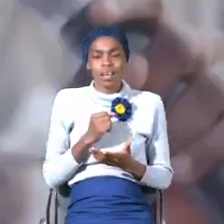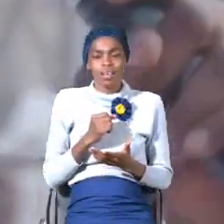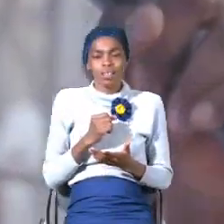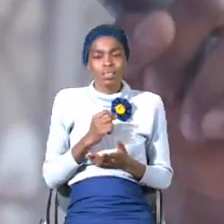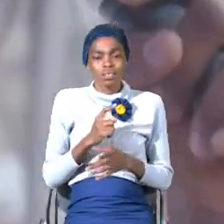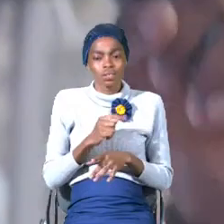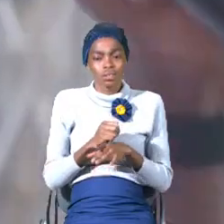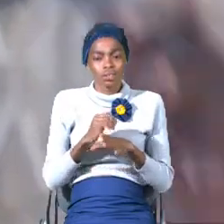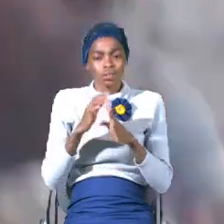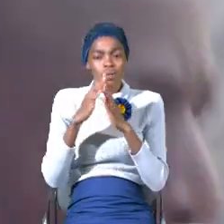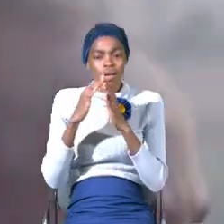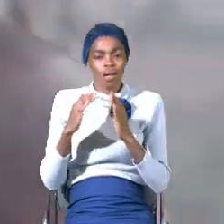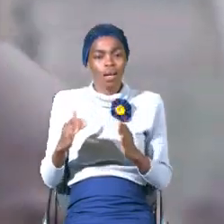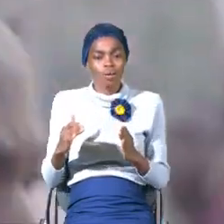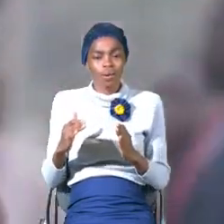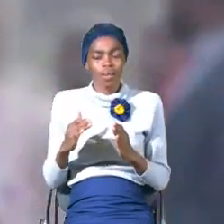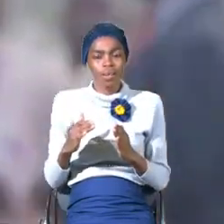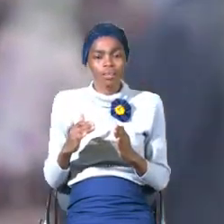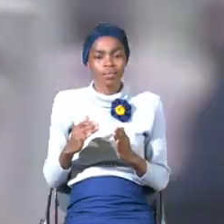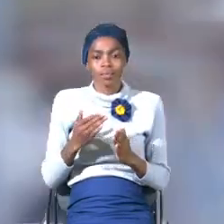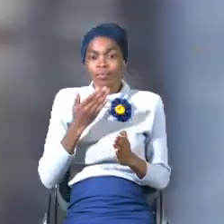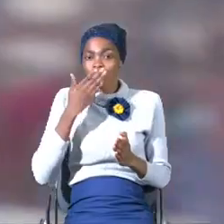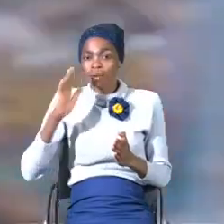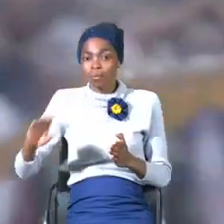Wrong company is a weight.